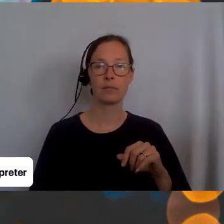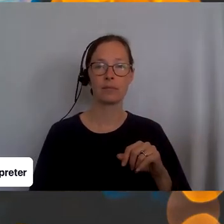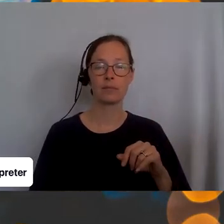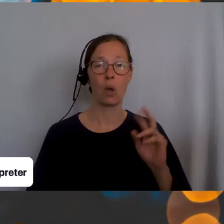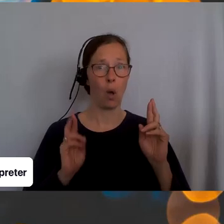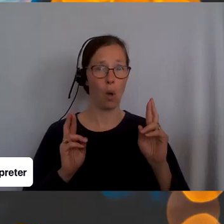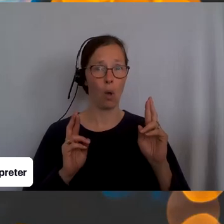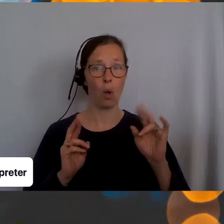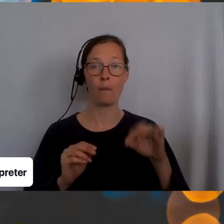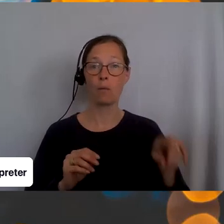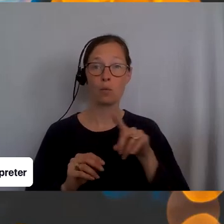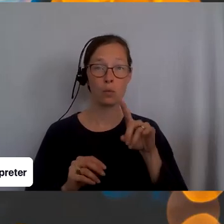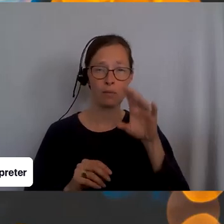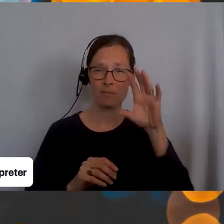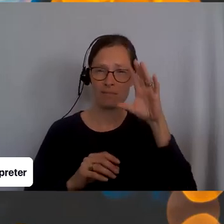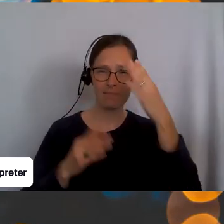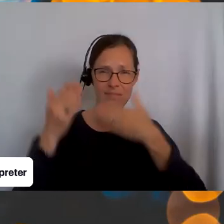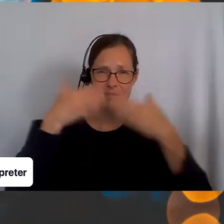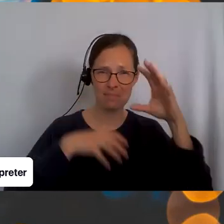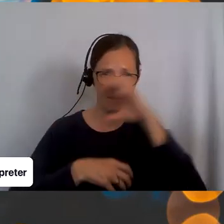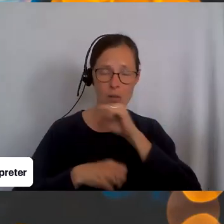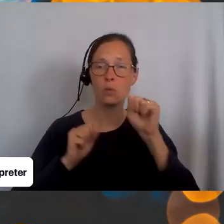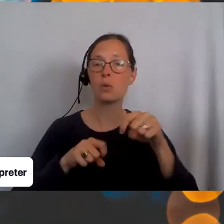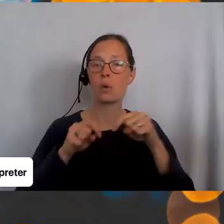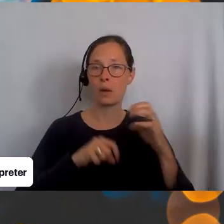Hopefully, if you're missing it, you can go back and watch it really slow.